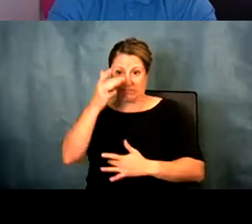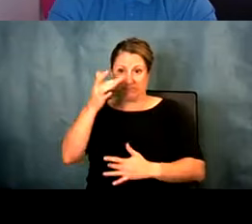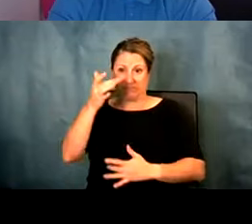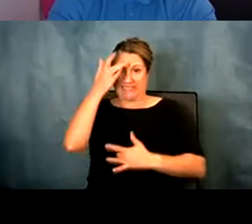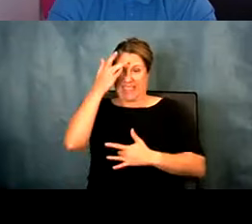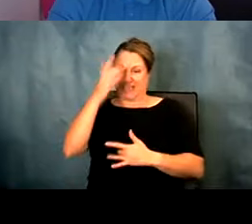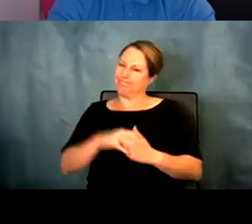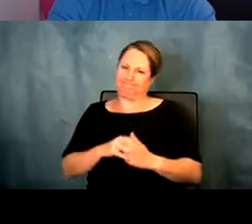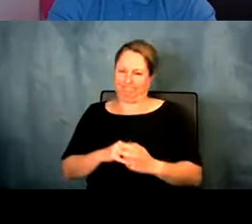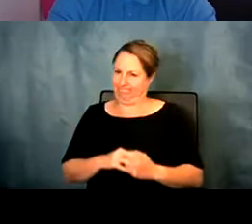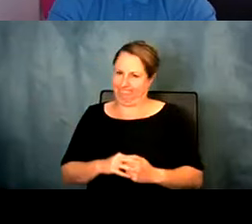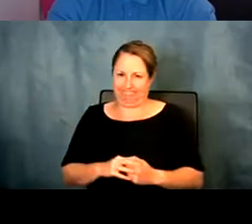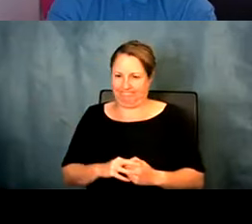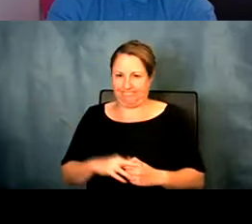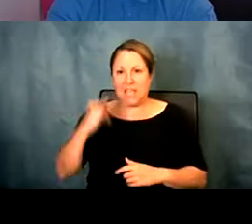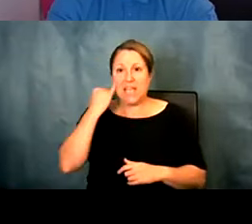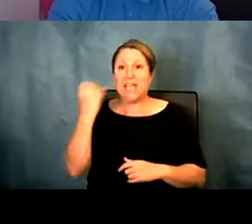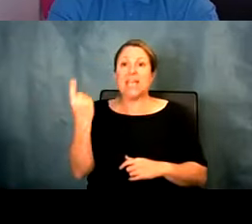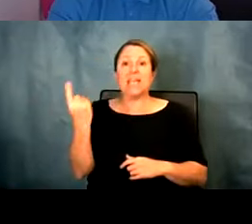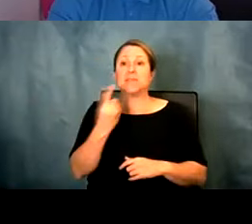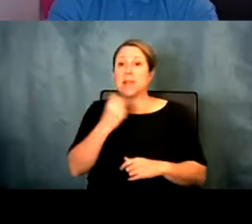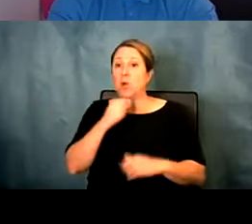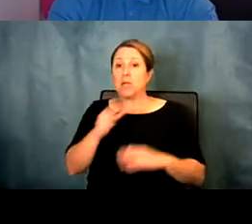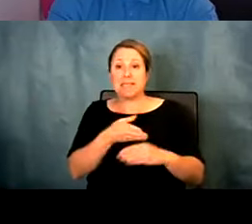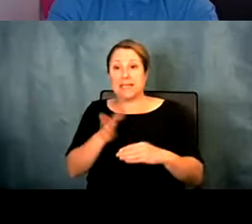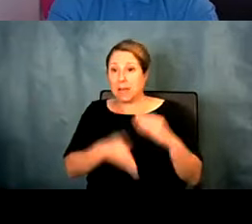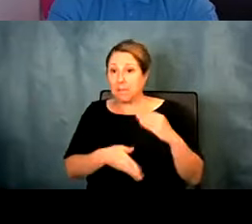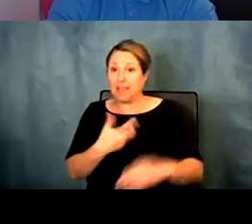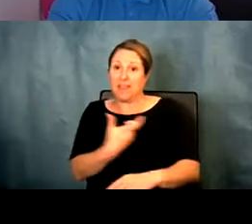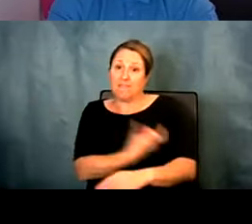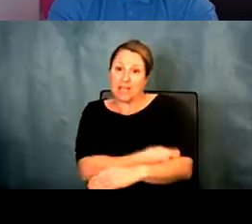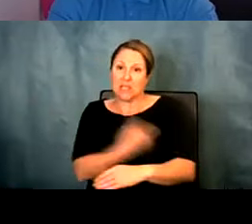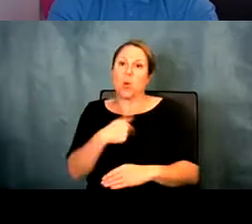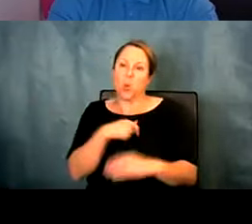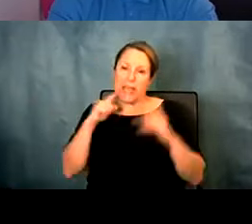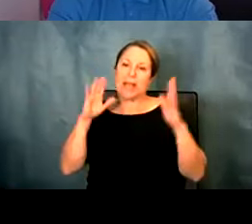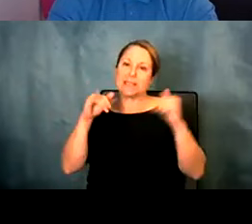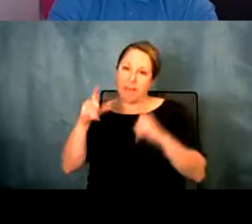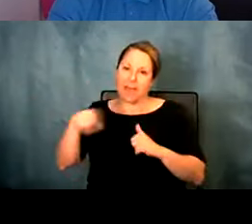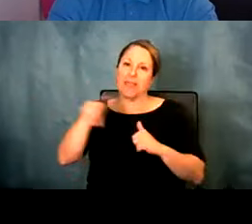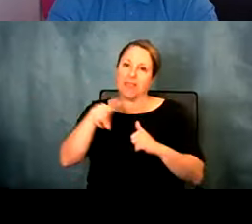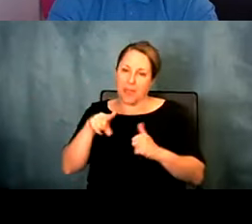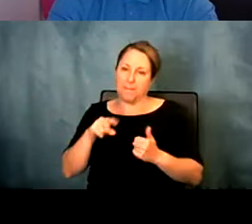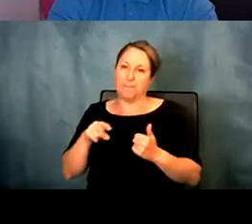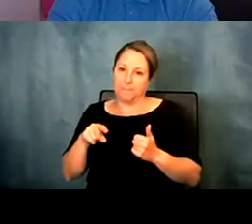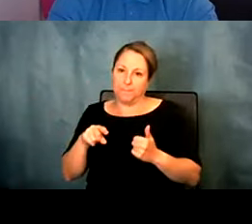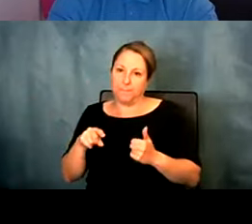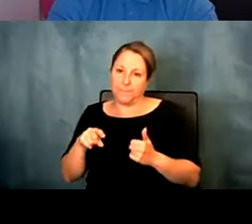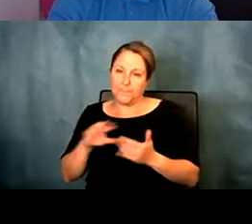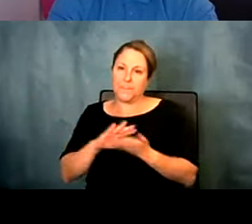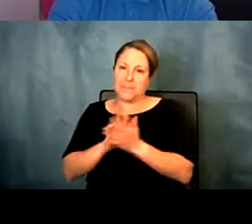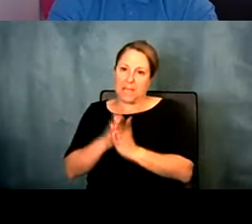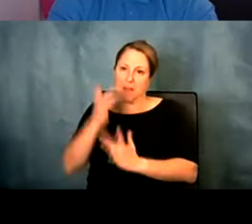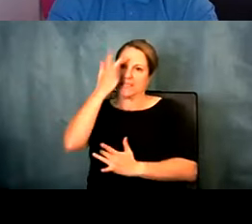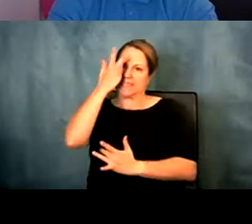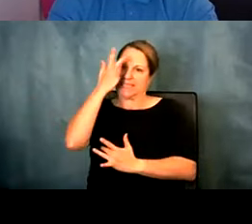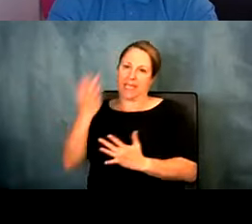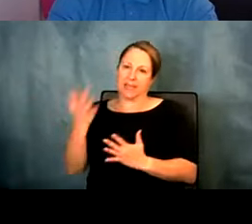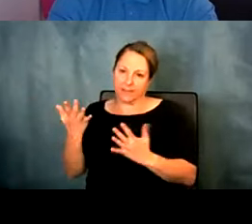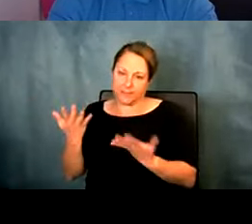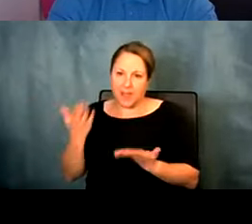somebody didn't complete the vaccine, like we kind of expect it. We kind of expect that person to still get COVID. Maybe that